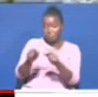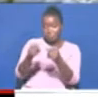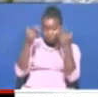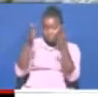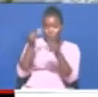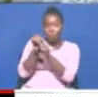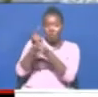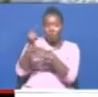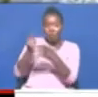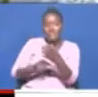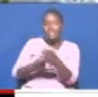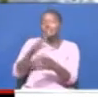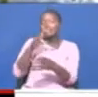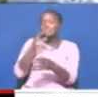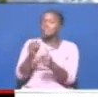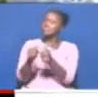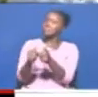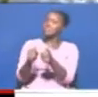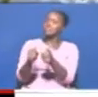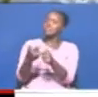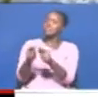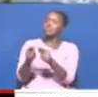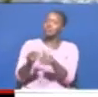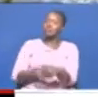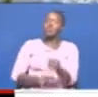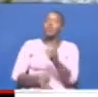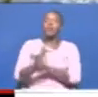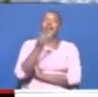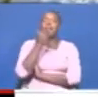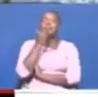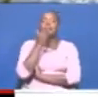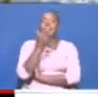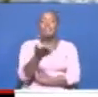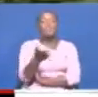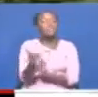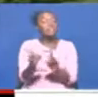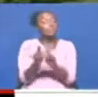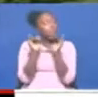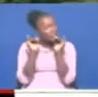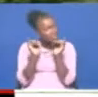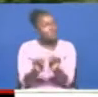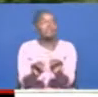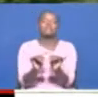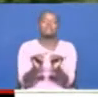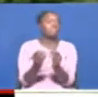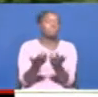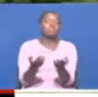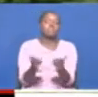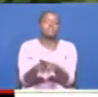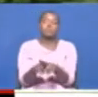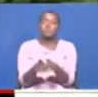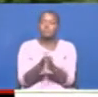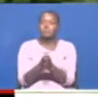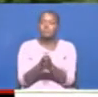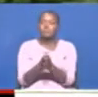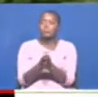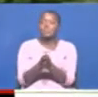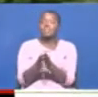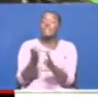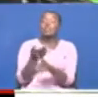lakini hakuna mafuatiliziaji yanaendelea. Inakuwa tu hivyo hivyo si bado tunabaki tu tukidua hivyo hivyo. Jumbo Metal Millers Management